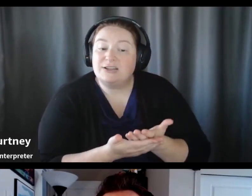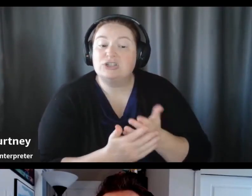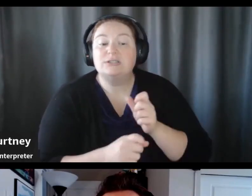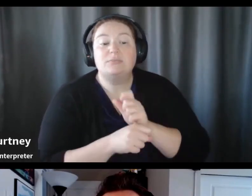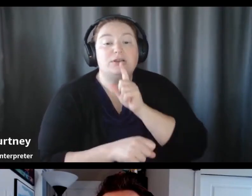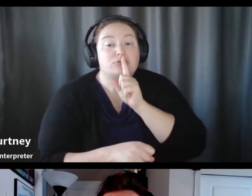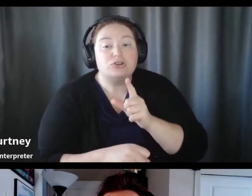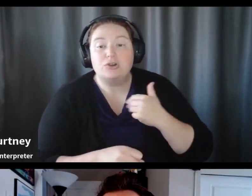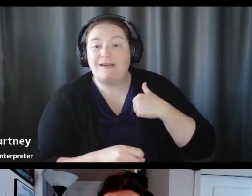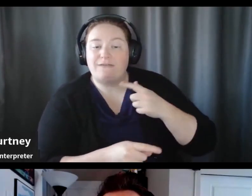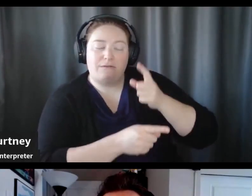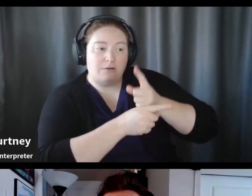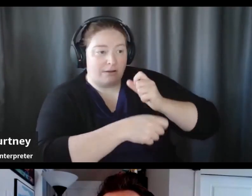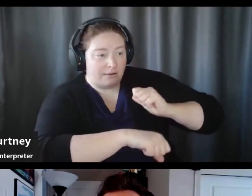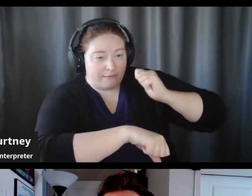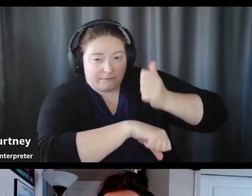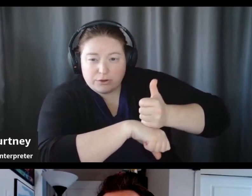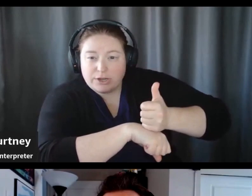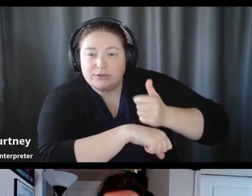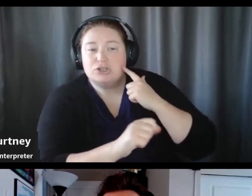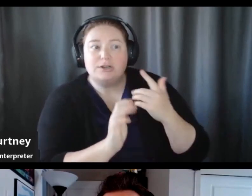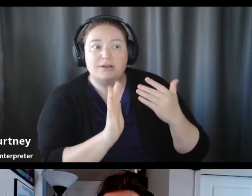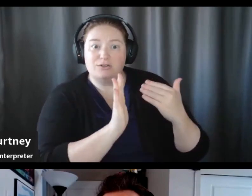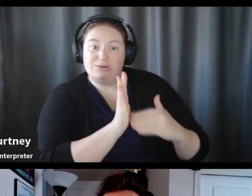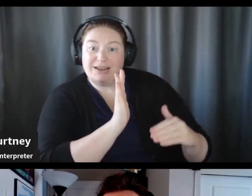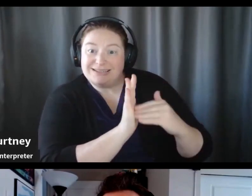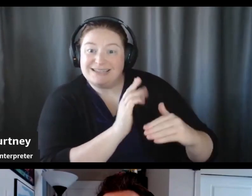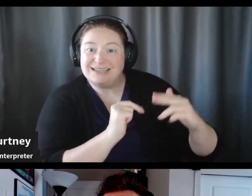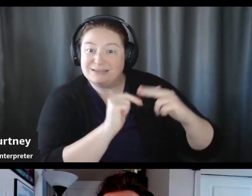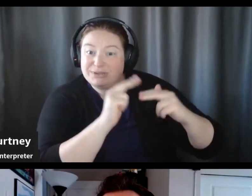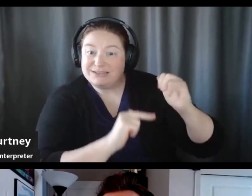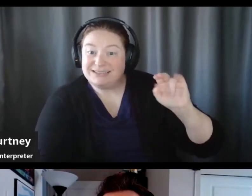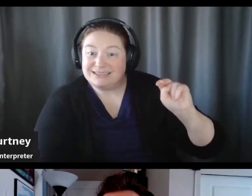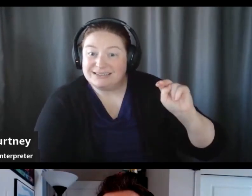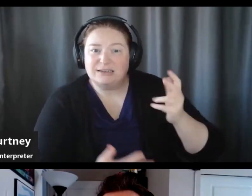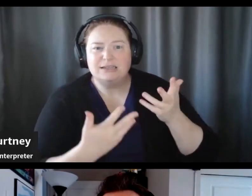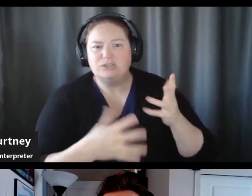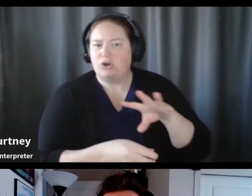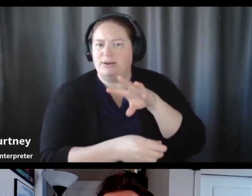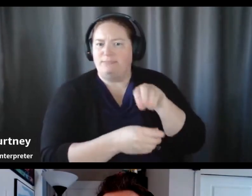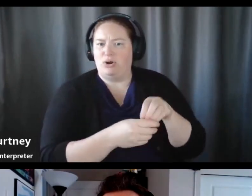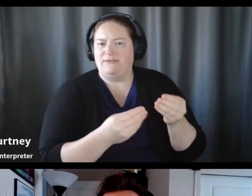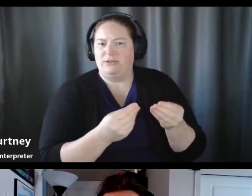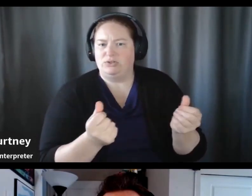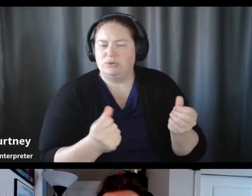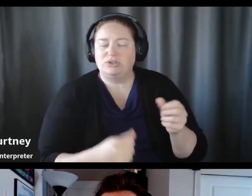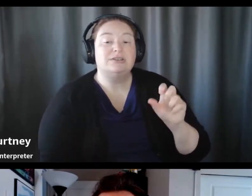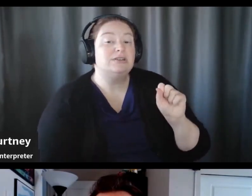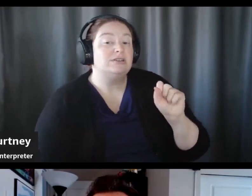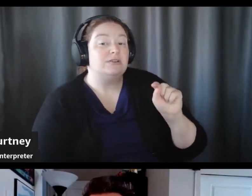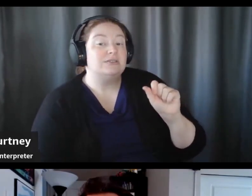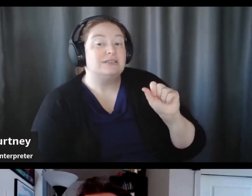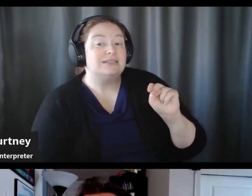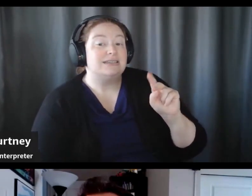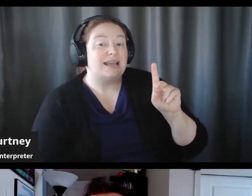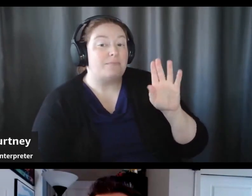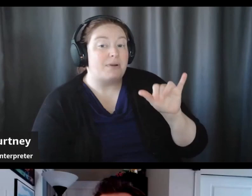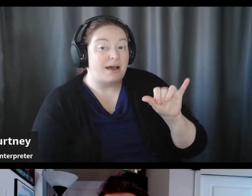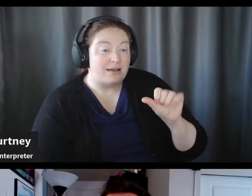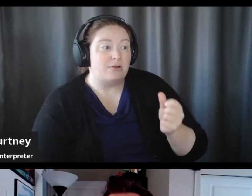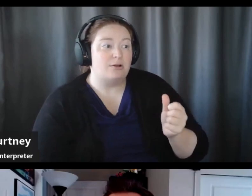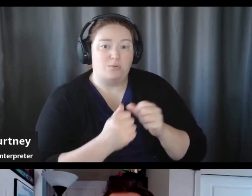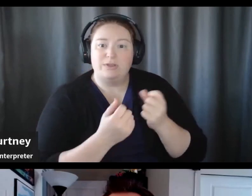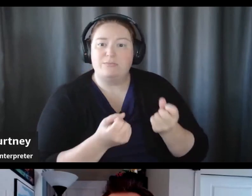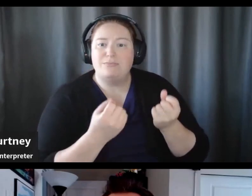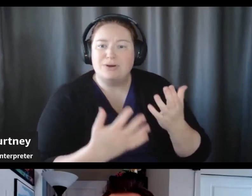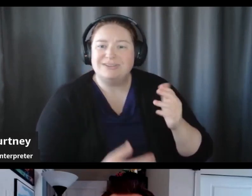right configuration, the redundancy is built in, is already part of the solution. So the standby bit that we were talking about in the multi-AZ with standby is